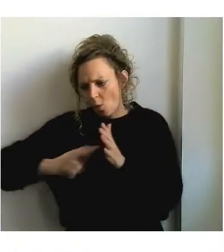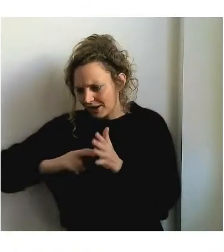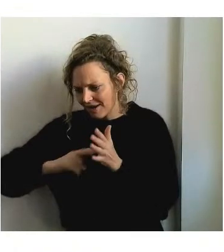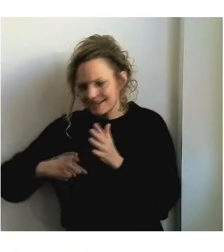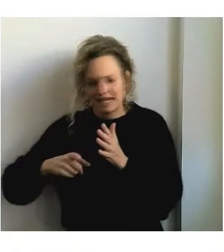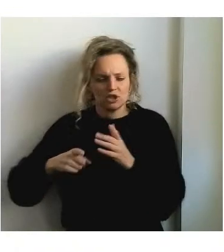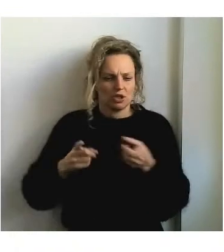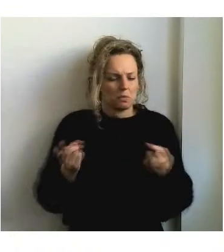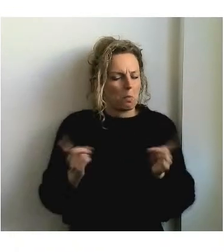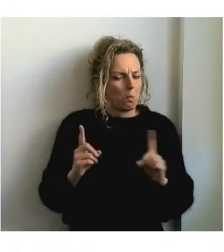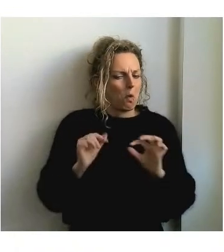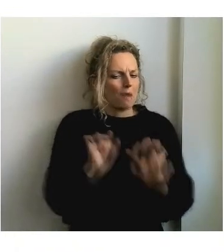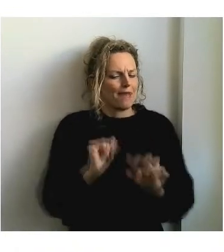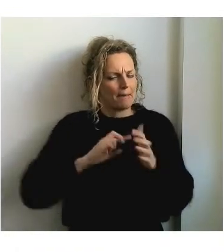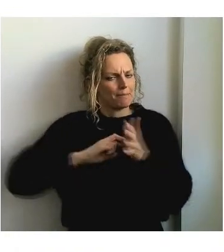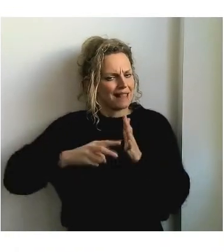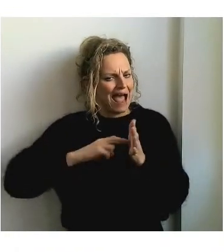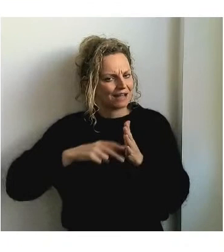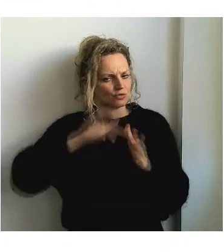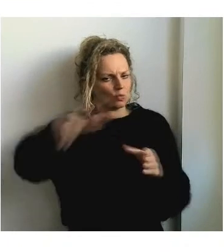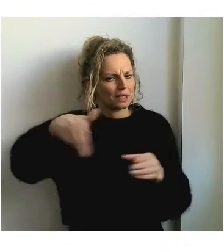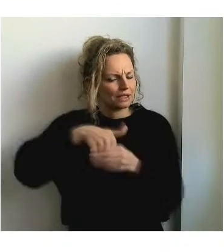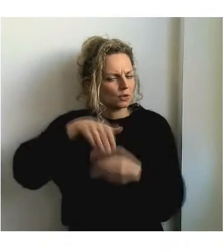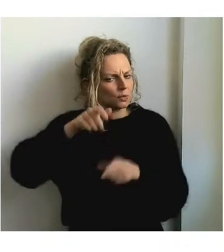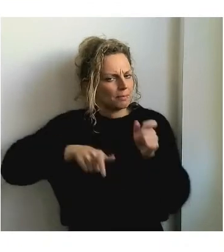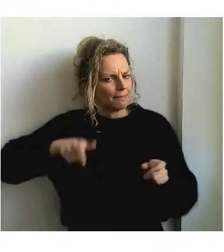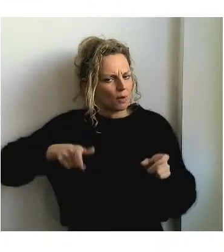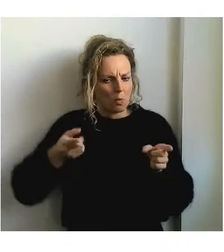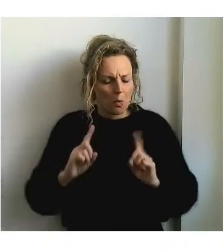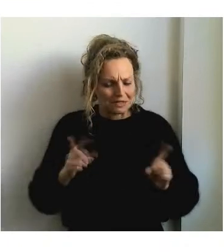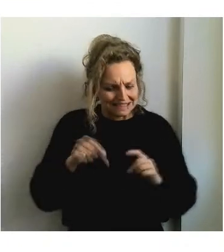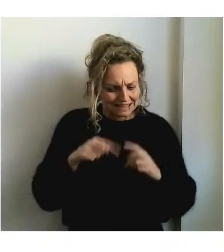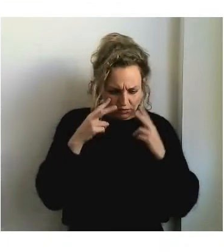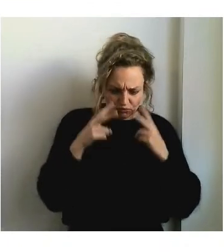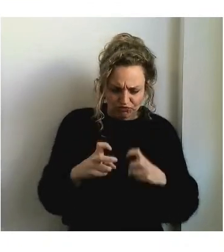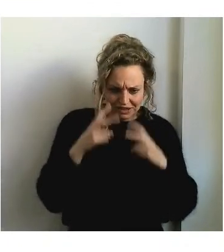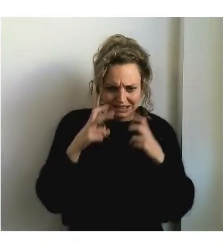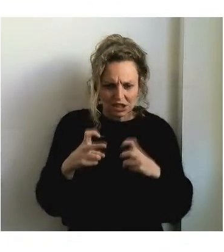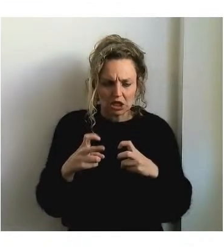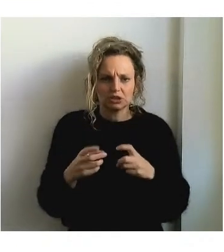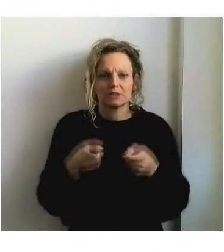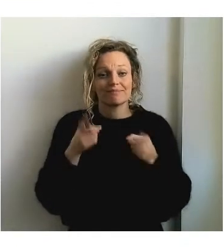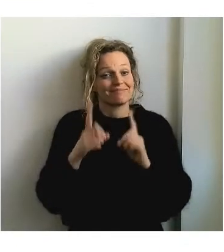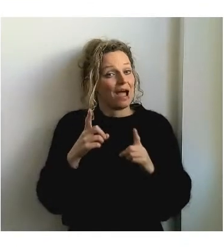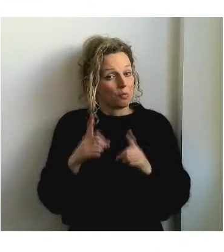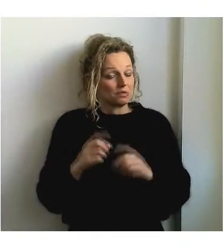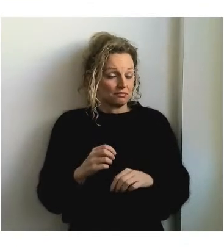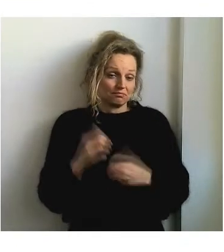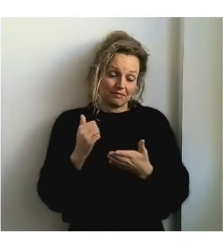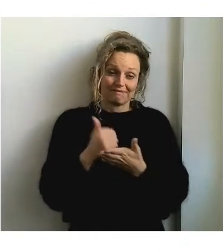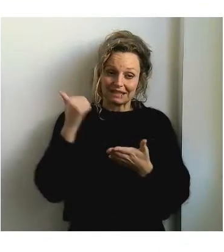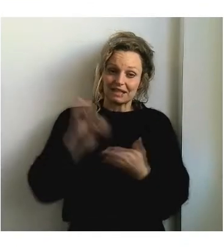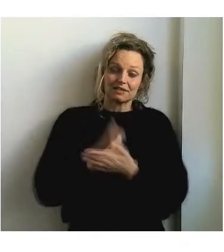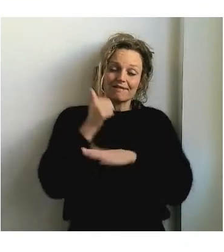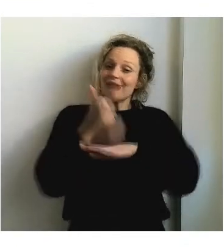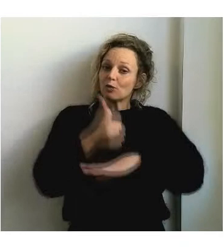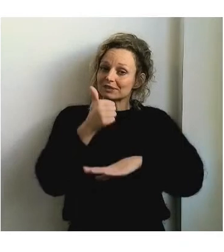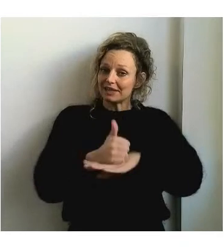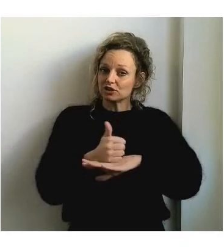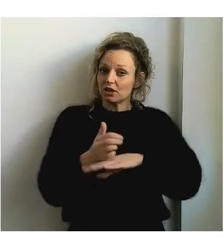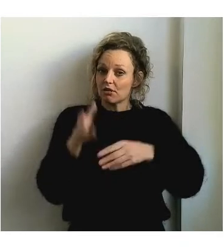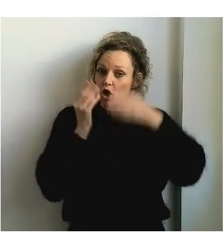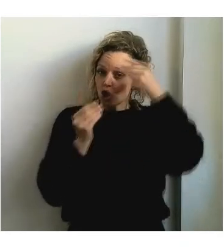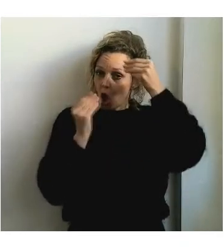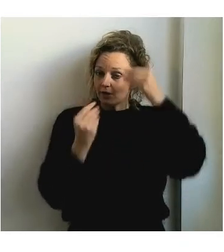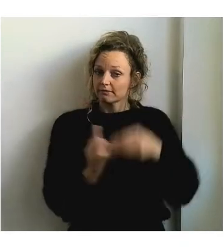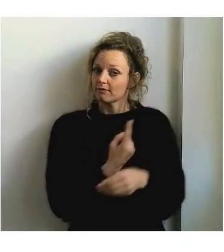and accessibility programs was really a great kind of grounding and learning for myself. And